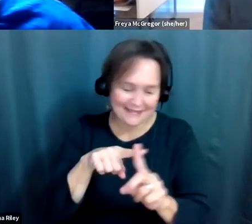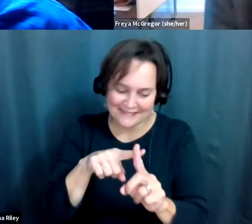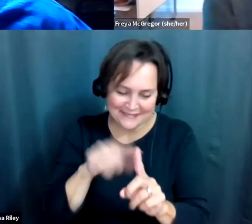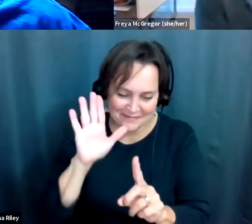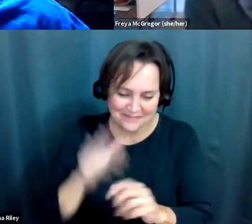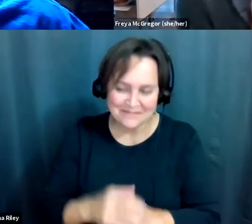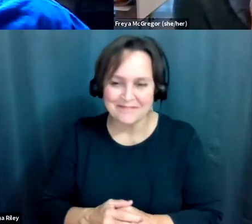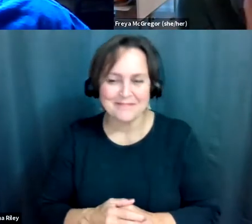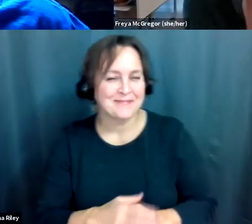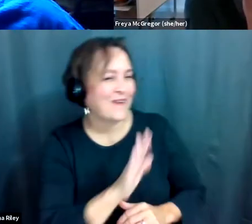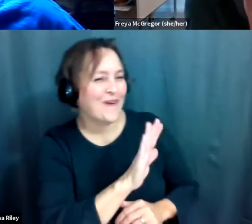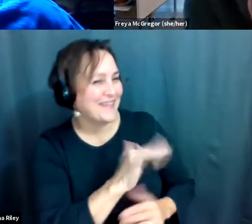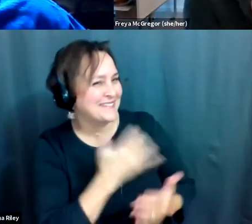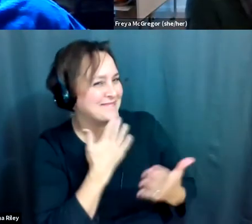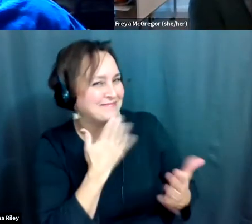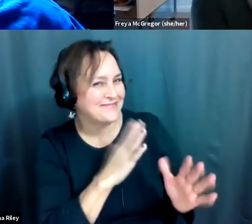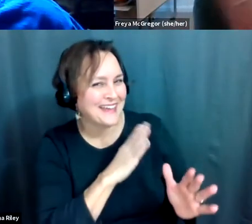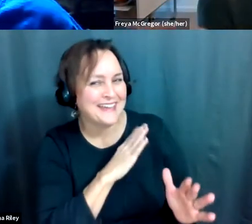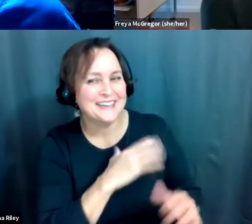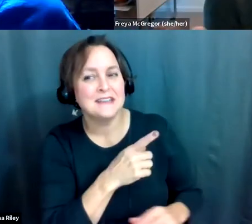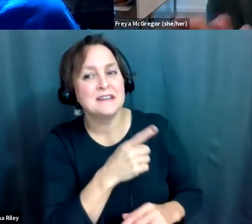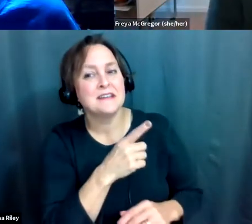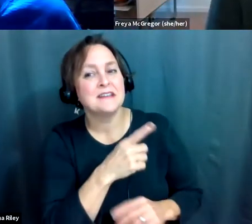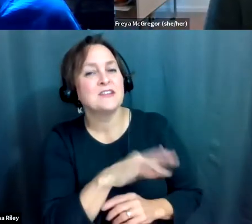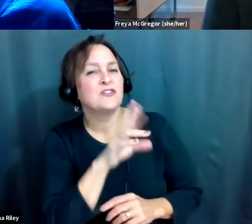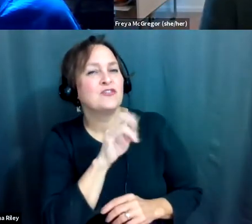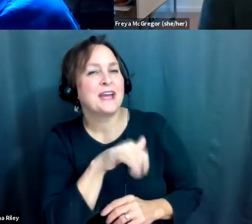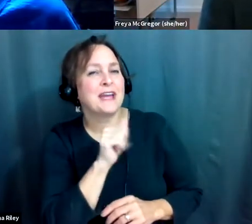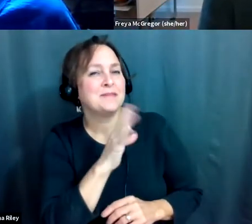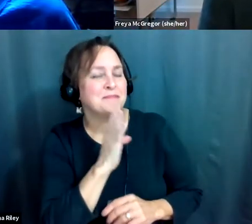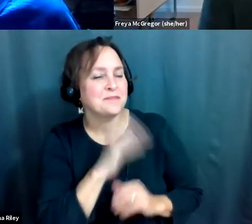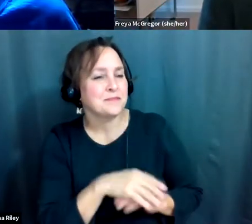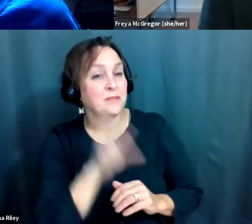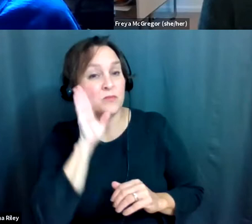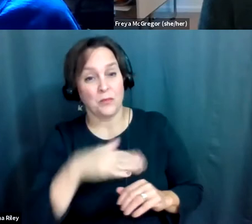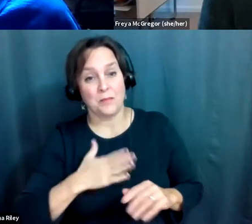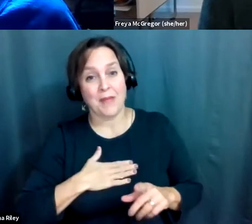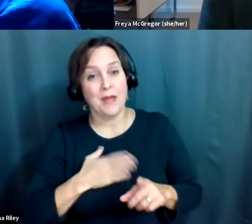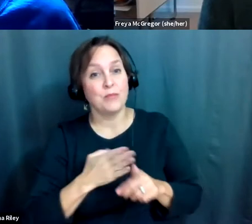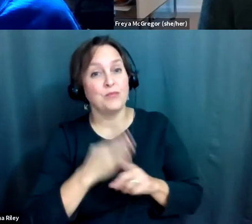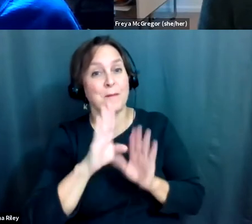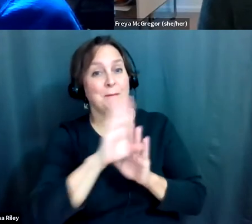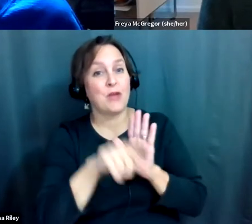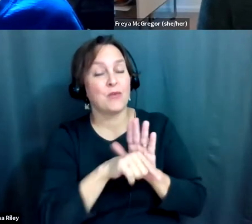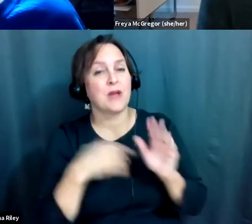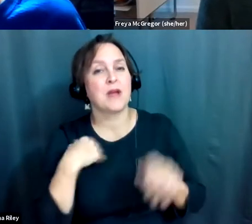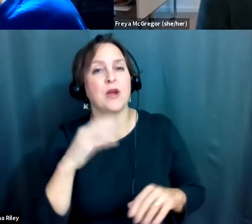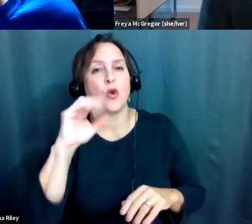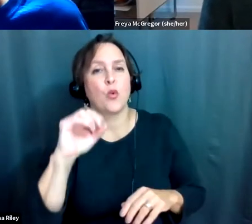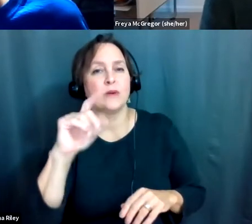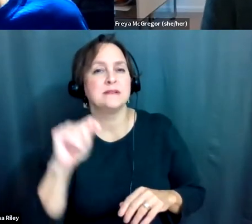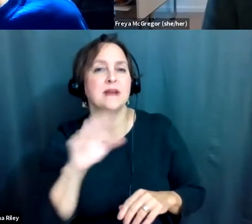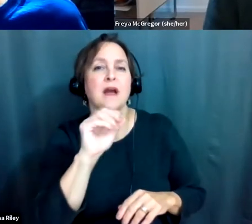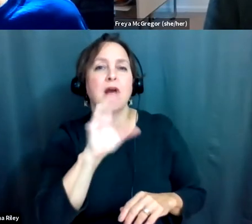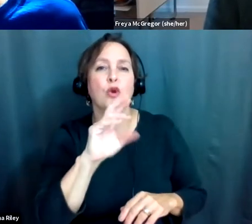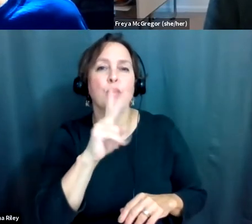No, thank you. That's great. Could you, and I know, so my, yeah, my, my professional background as an occupational therapist is in blindness and low vision services.